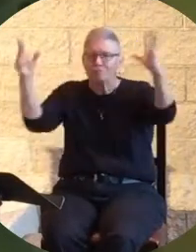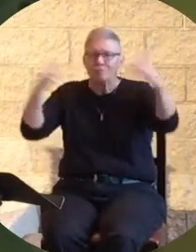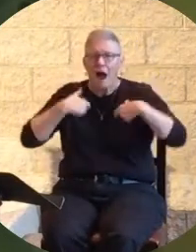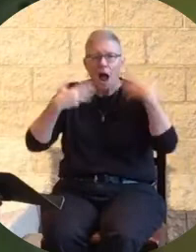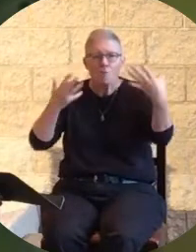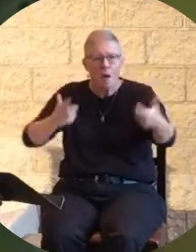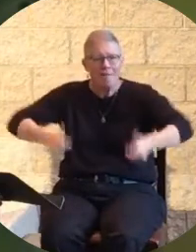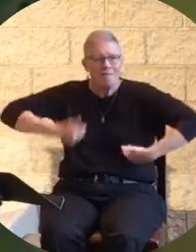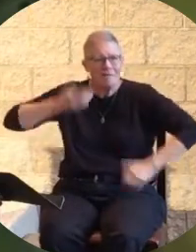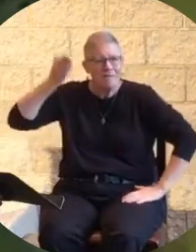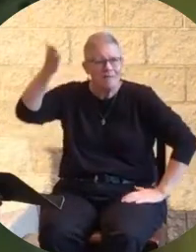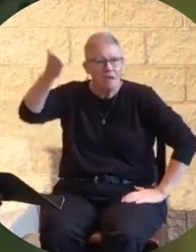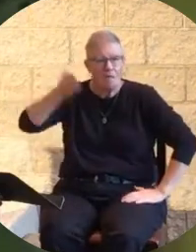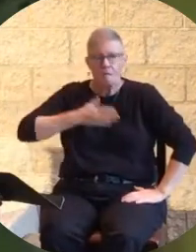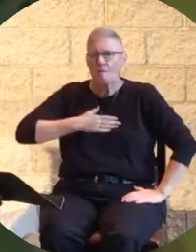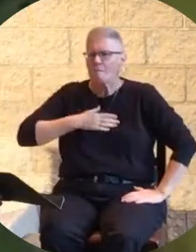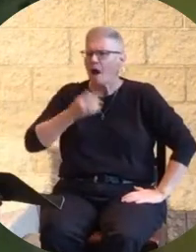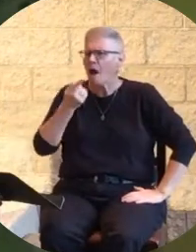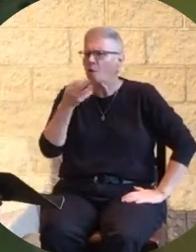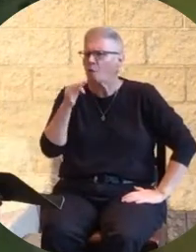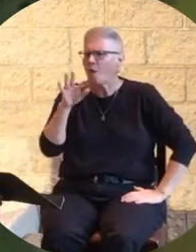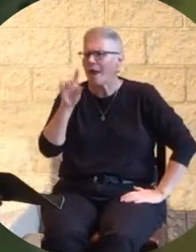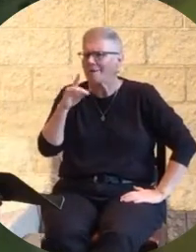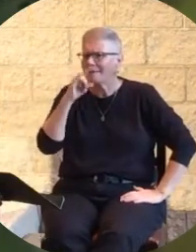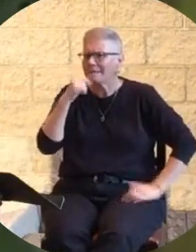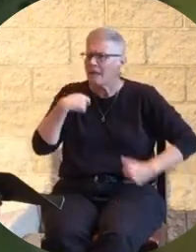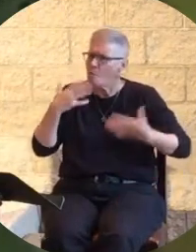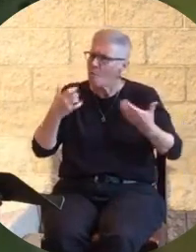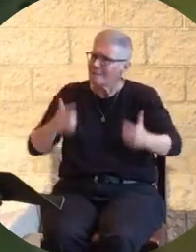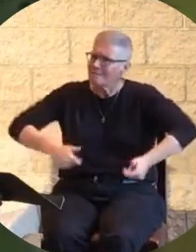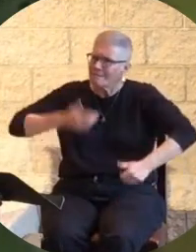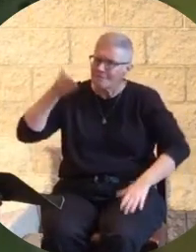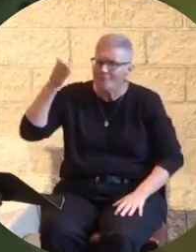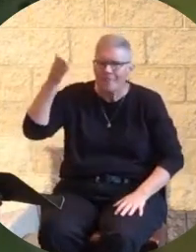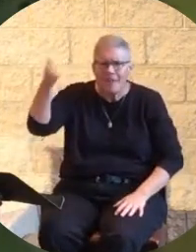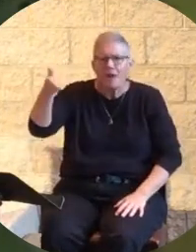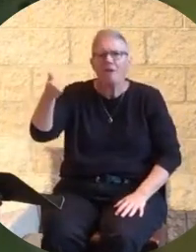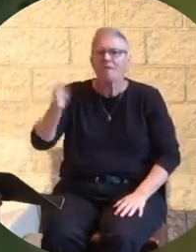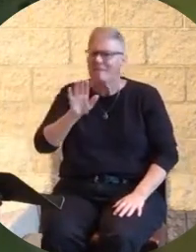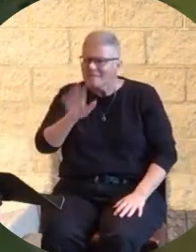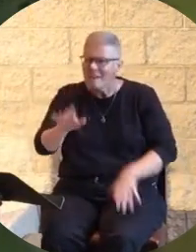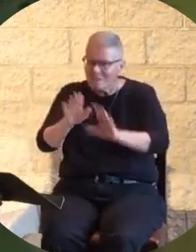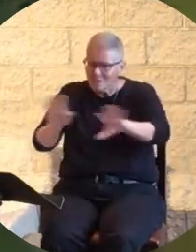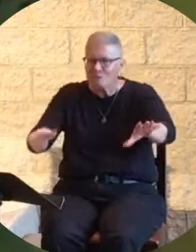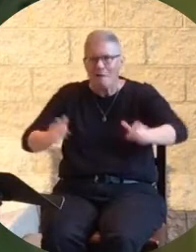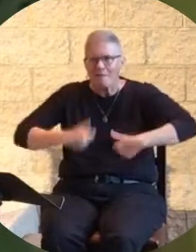live in, and I don't want their kids to live in, we have that power.